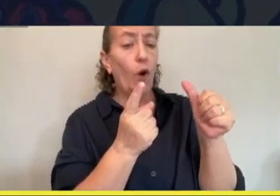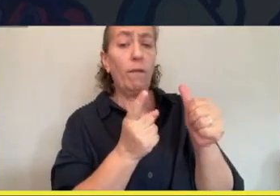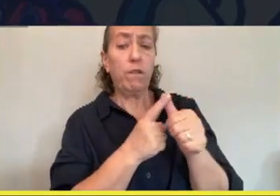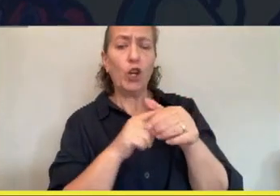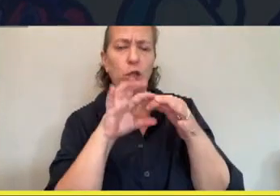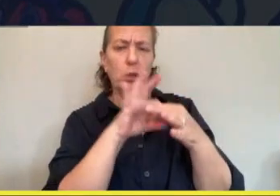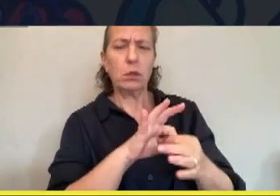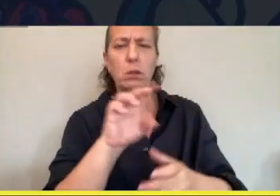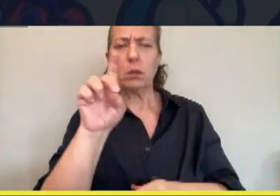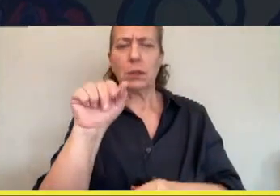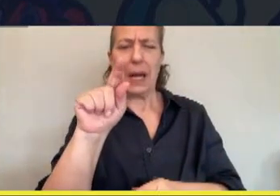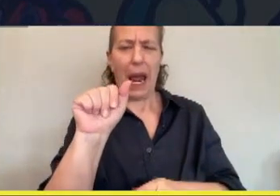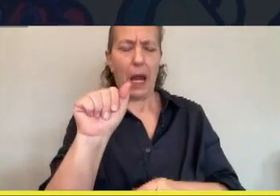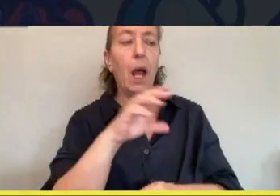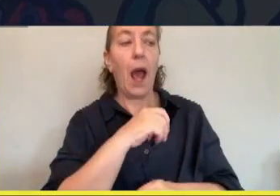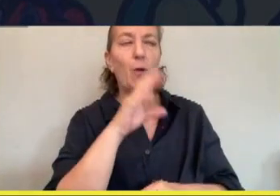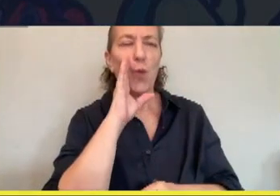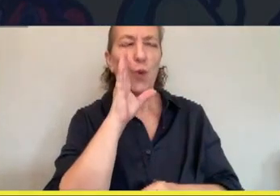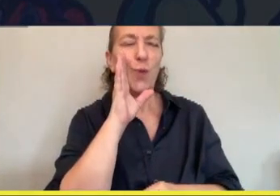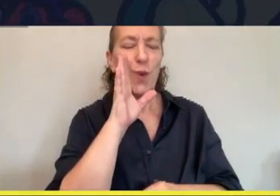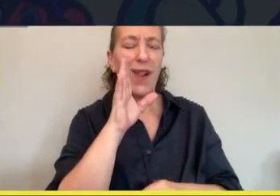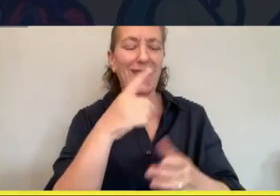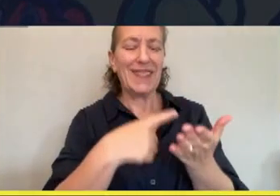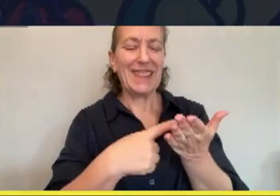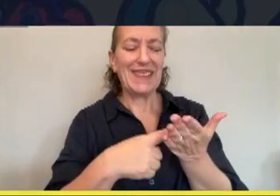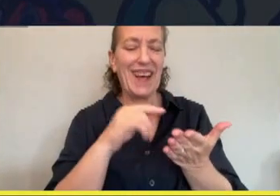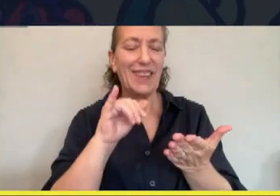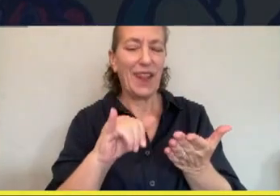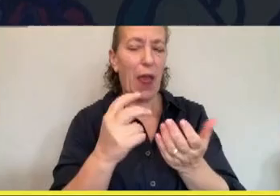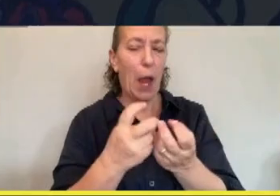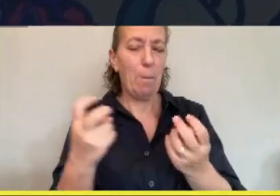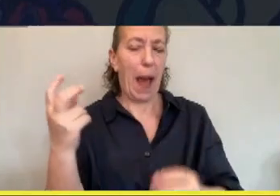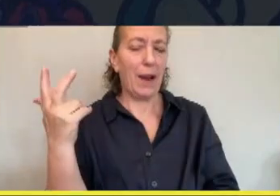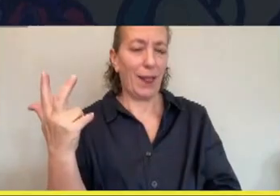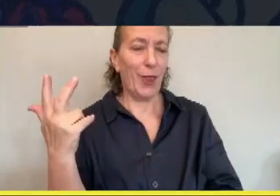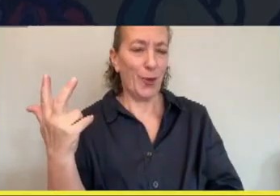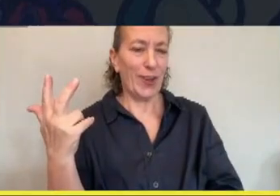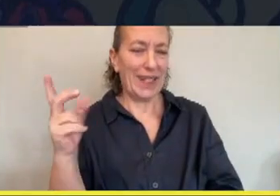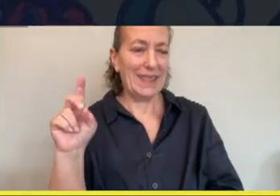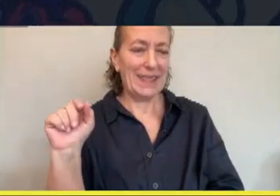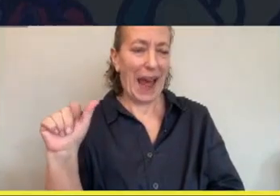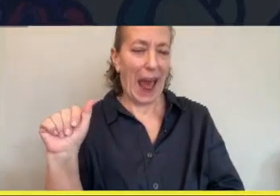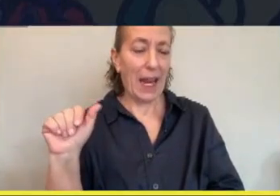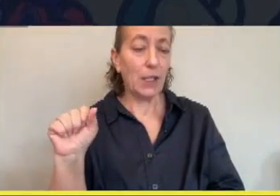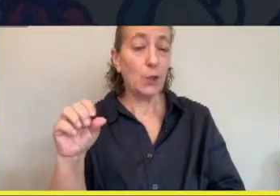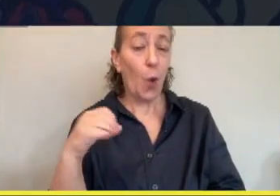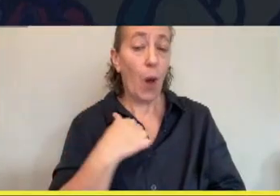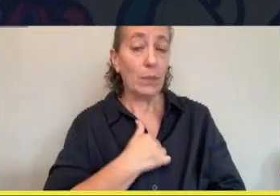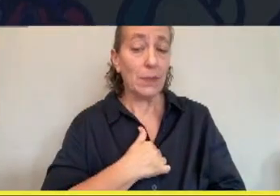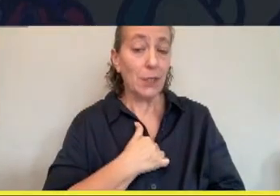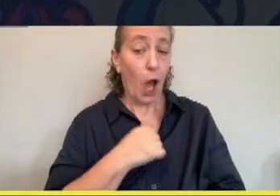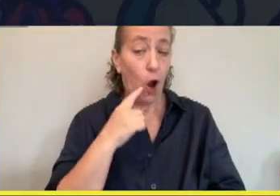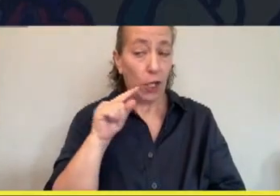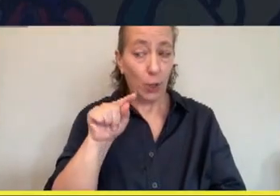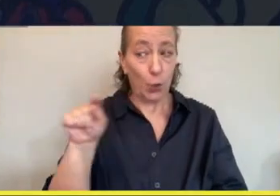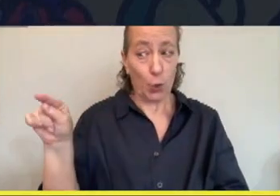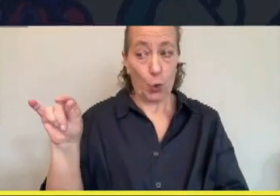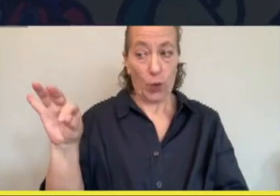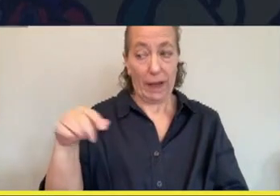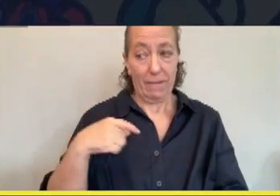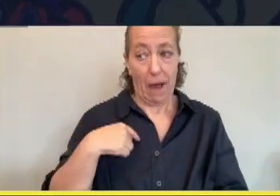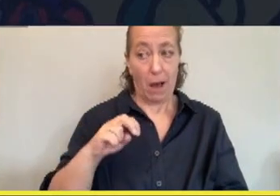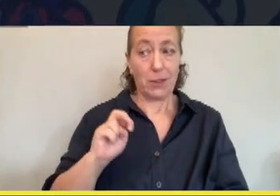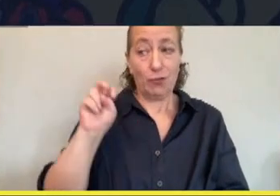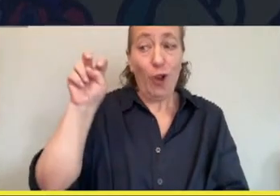getting to this in panel 3. So panel 3 authors, I apologize in advance for anticipating what you're about to say,